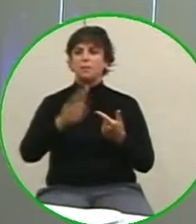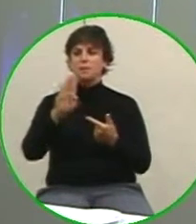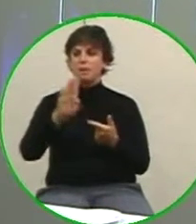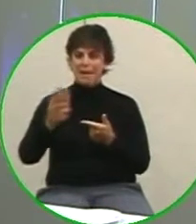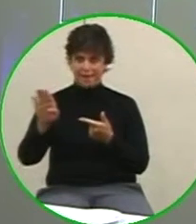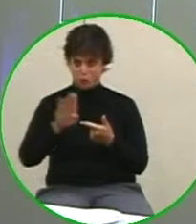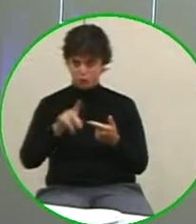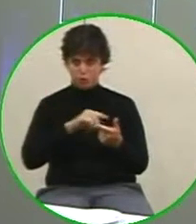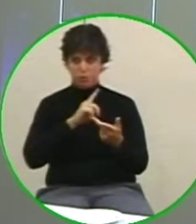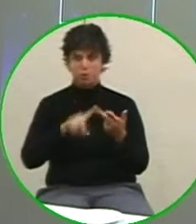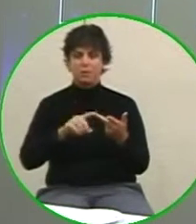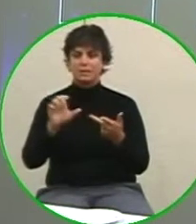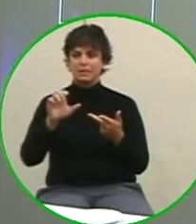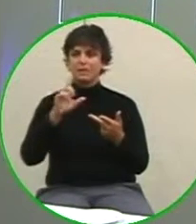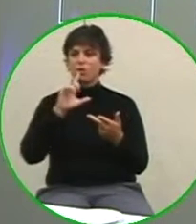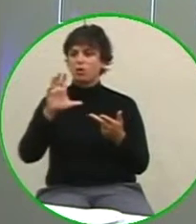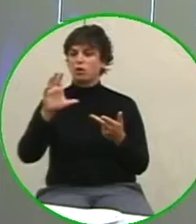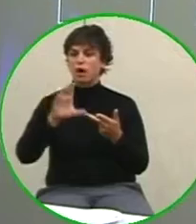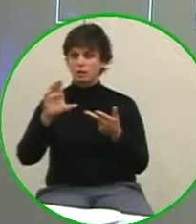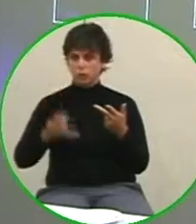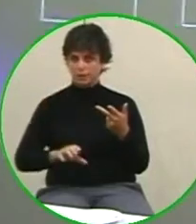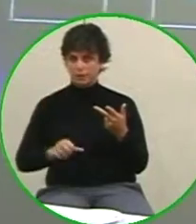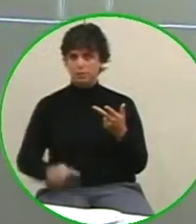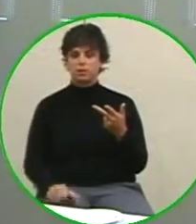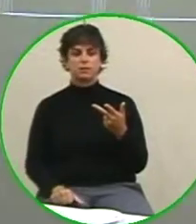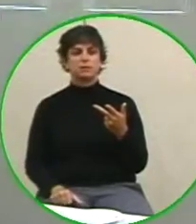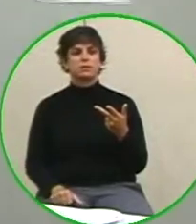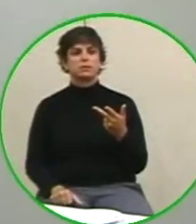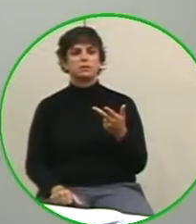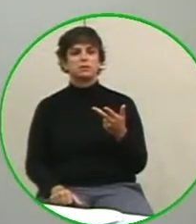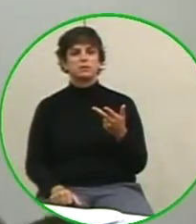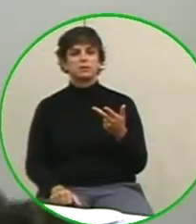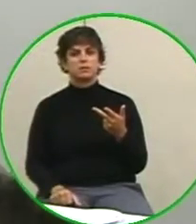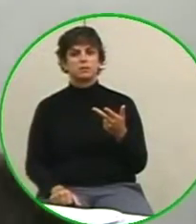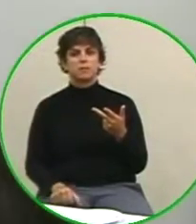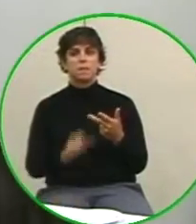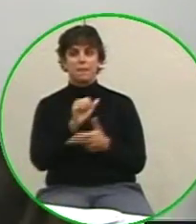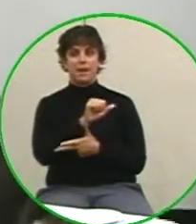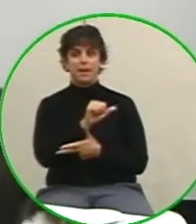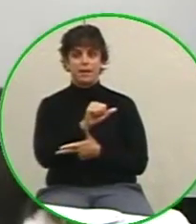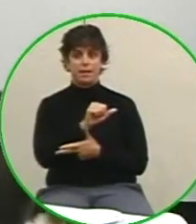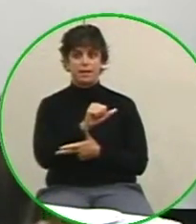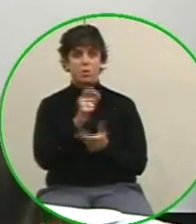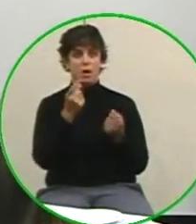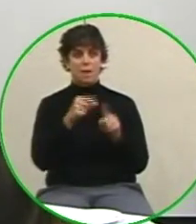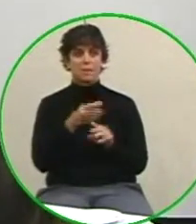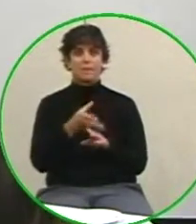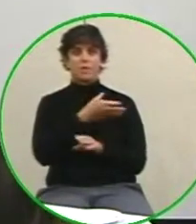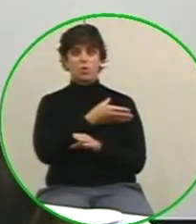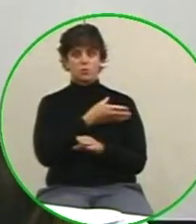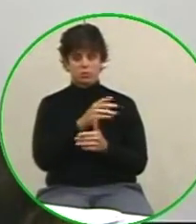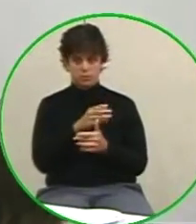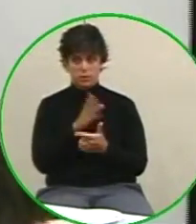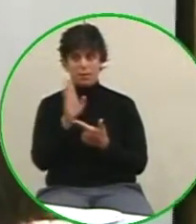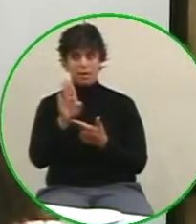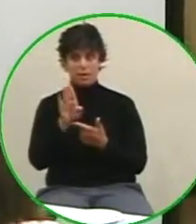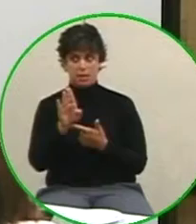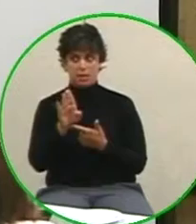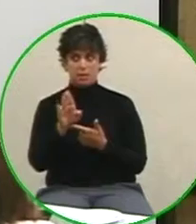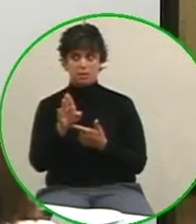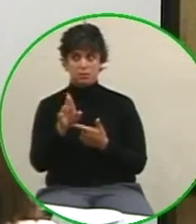behavior, and C for consequence. A, what happens before,